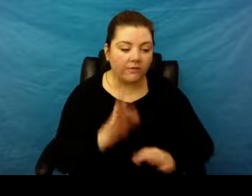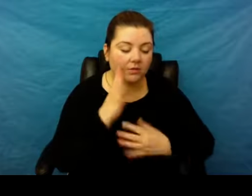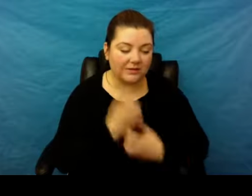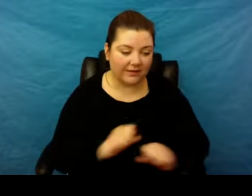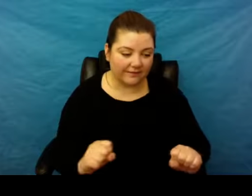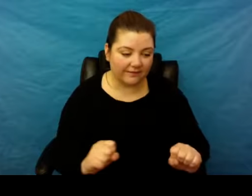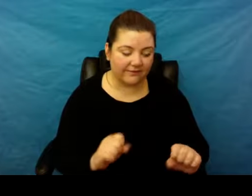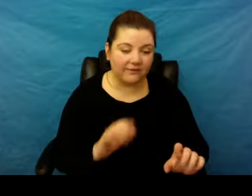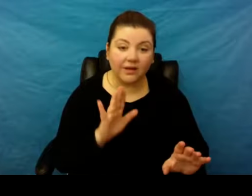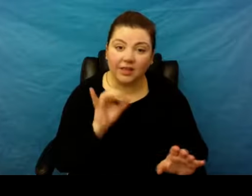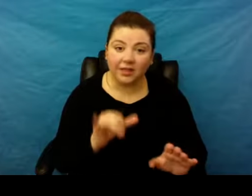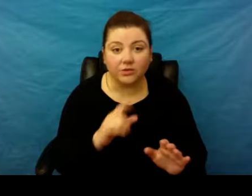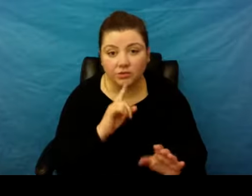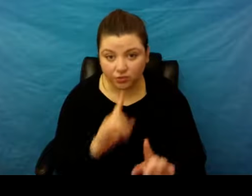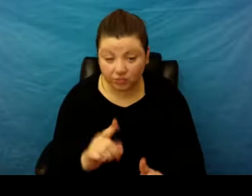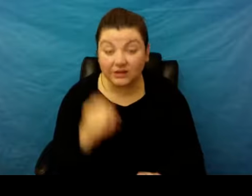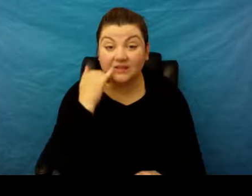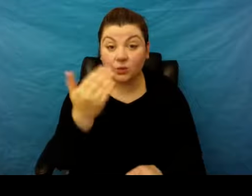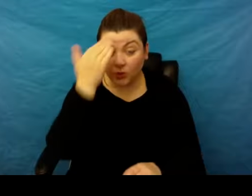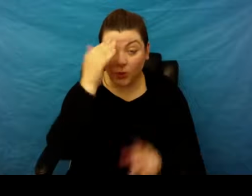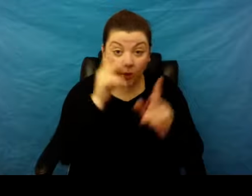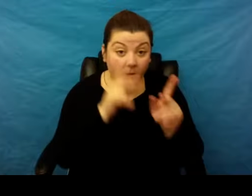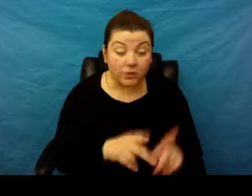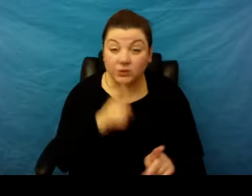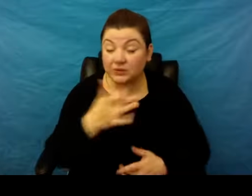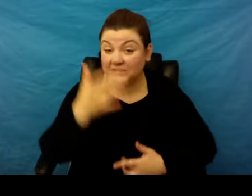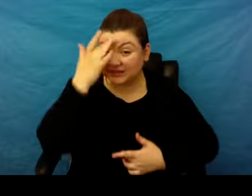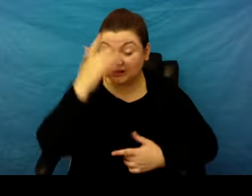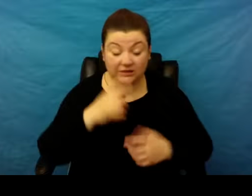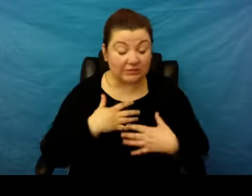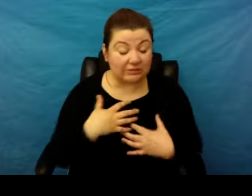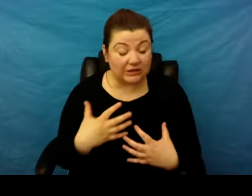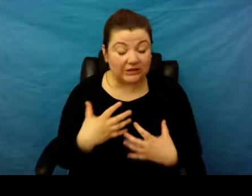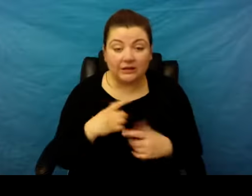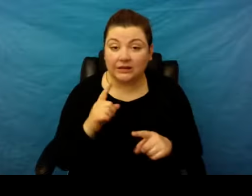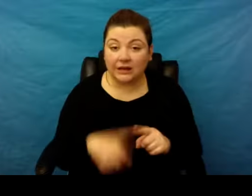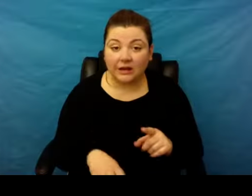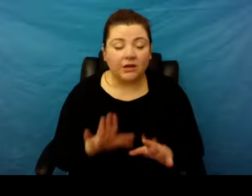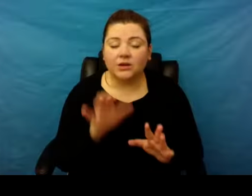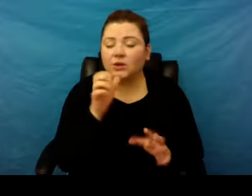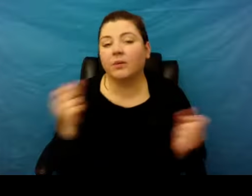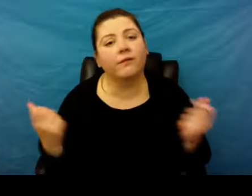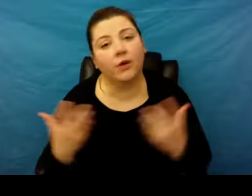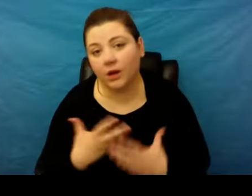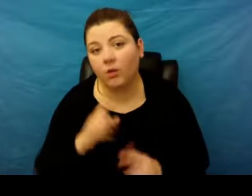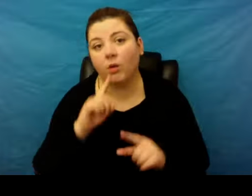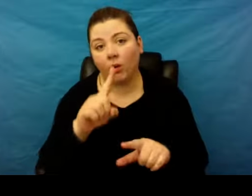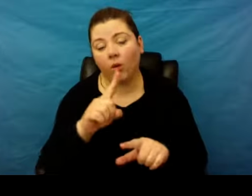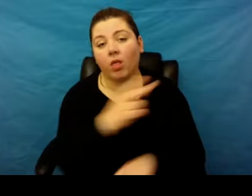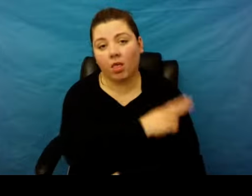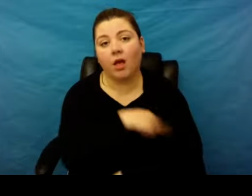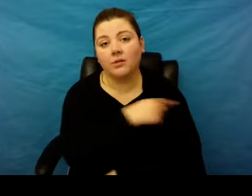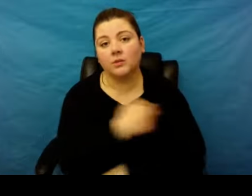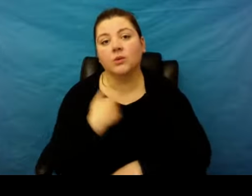or you know people who are sick and they're short of breath, they shouldn't be scared. They should go to the hospital, and we will take care of them.